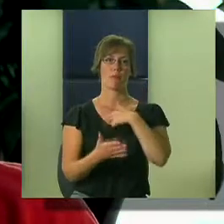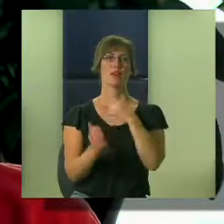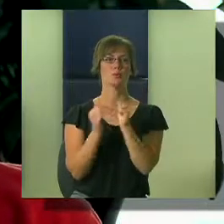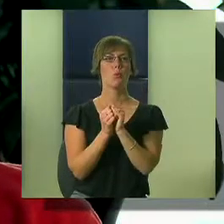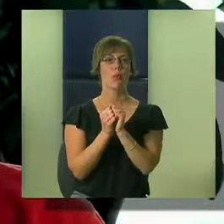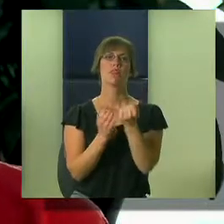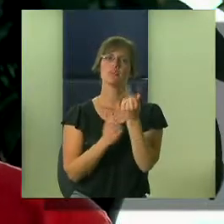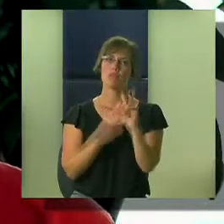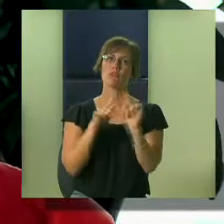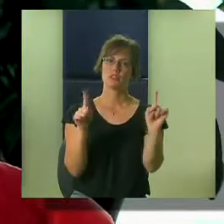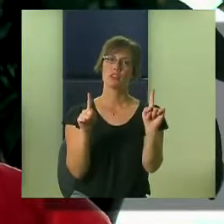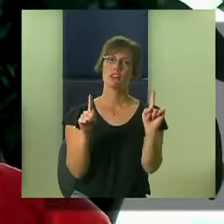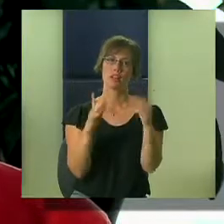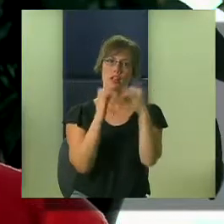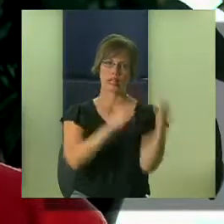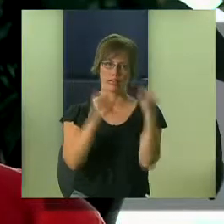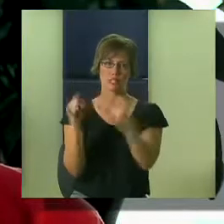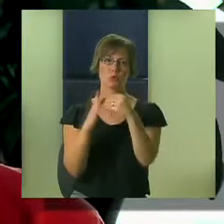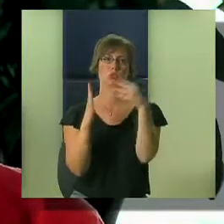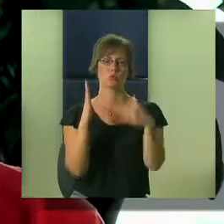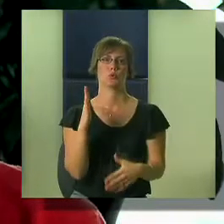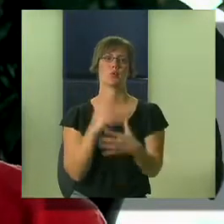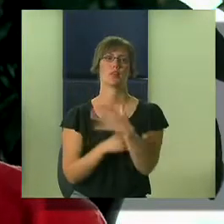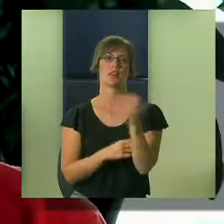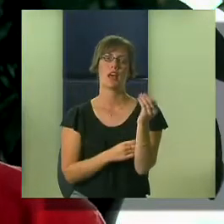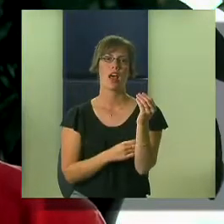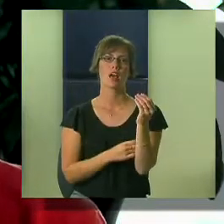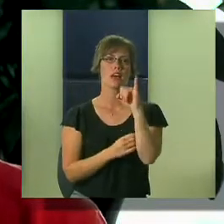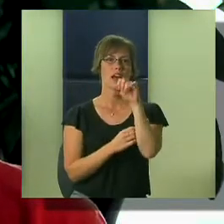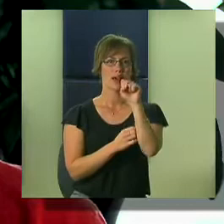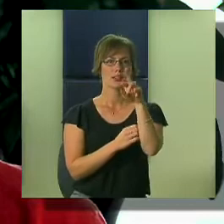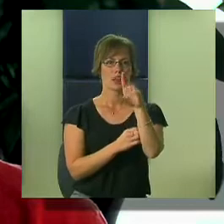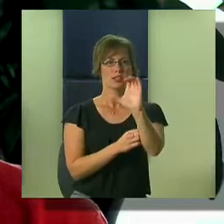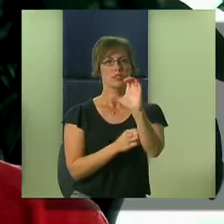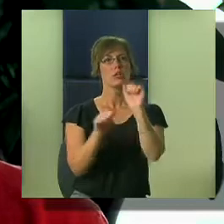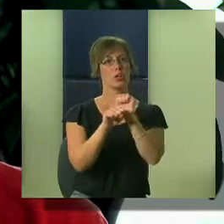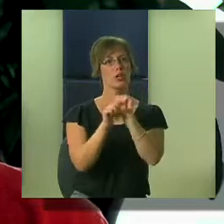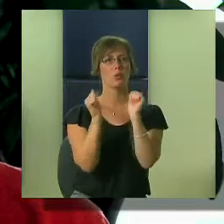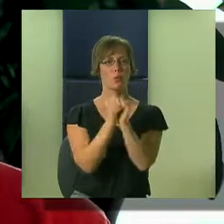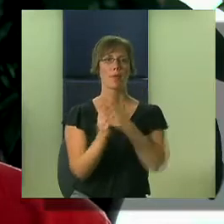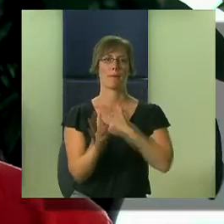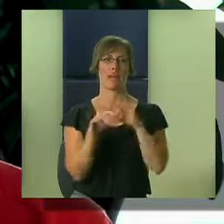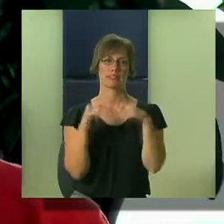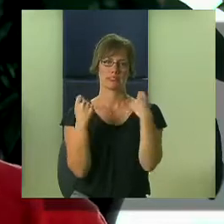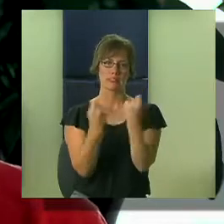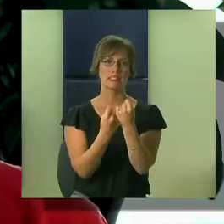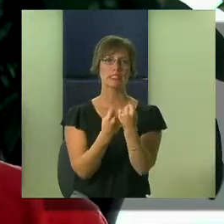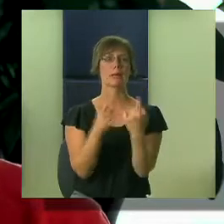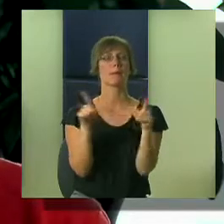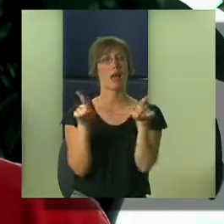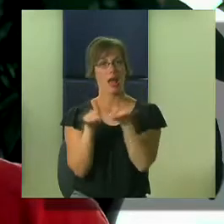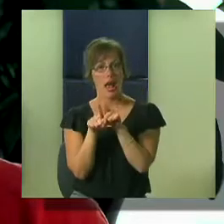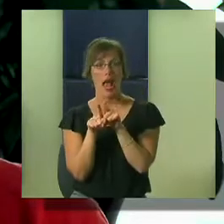out helping us on several different individual student bases. And they have worked with my